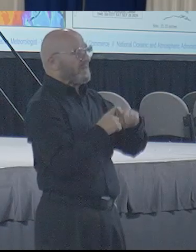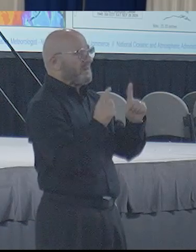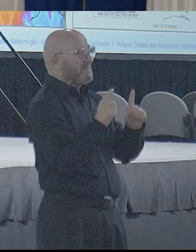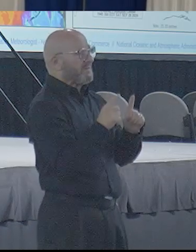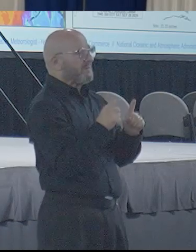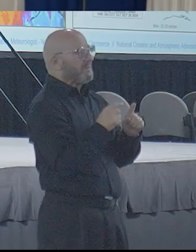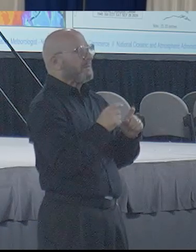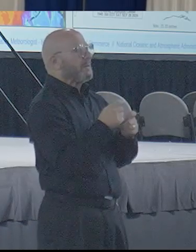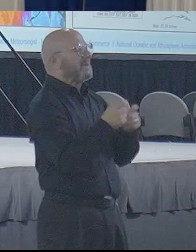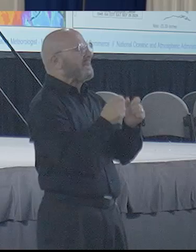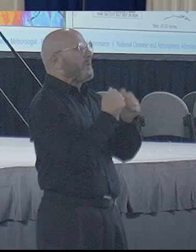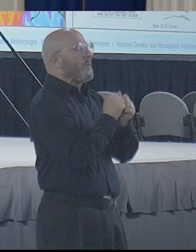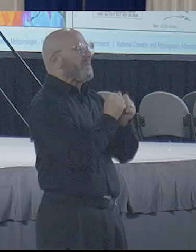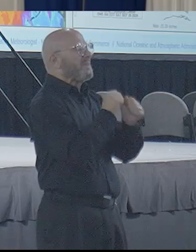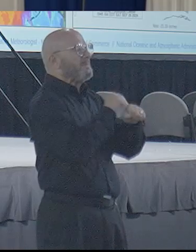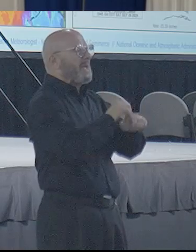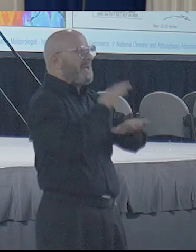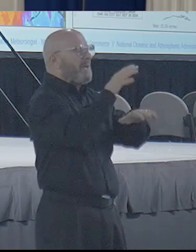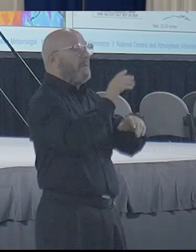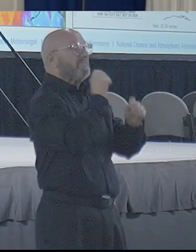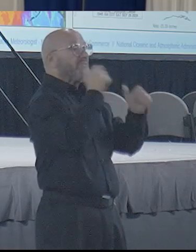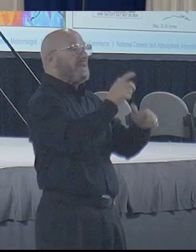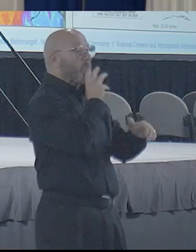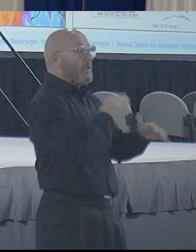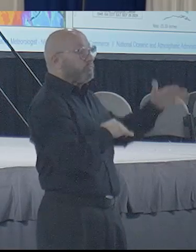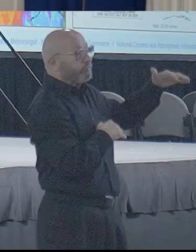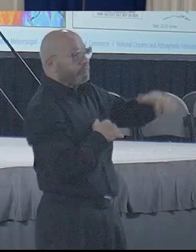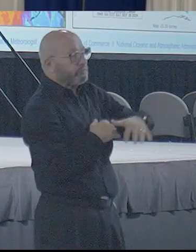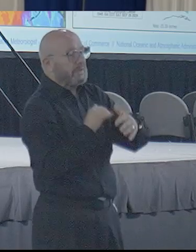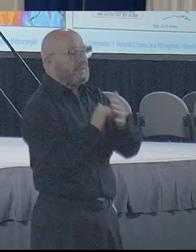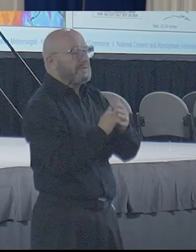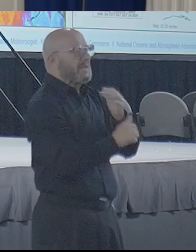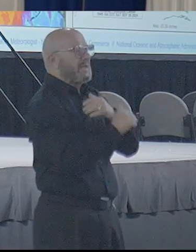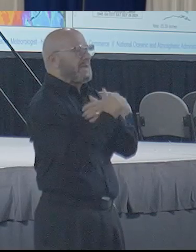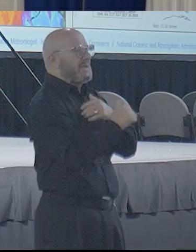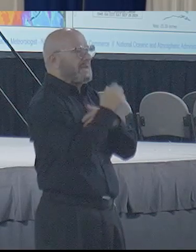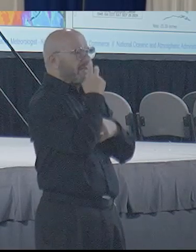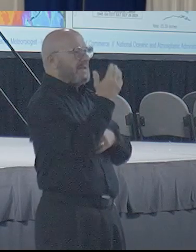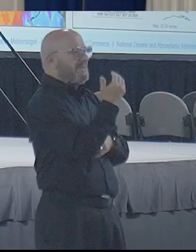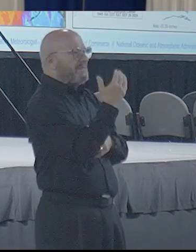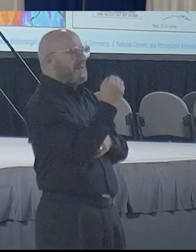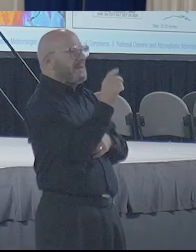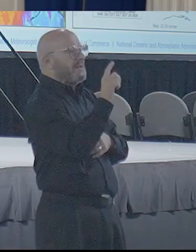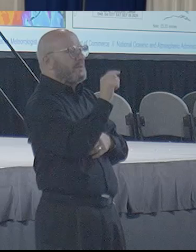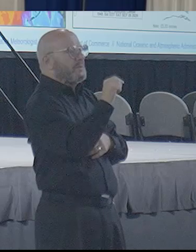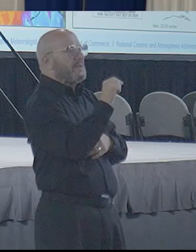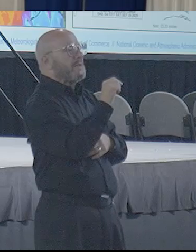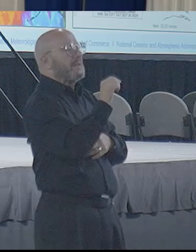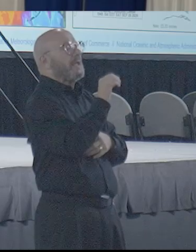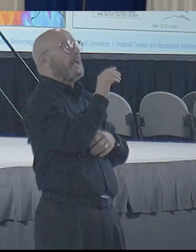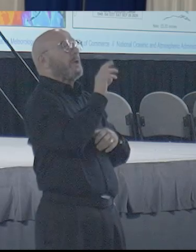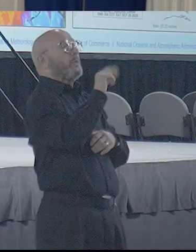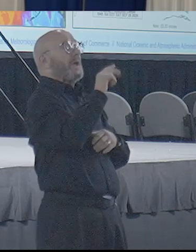with terrain, mountainous terrain, where you have rapid runoff. So this is a very dangerous forecast when you start to see 15 and 20 inches of rain that